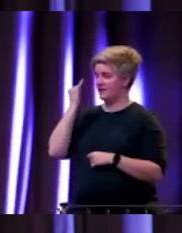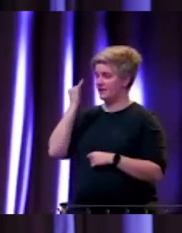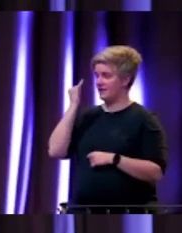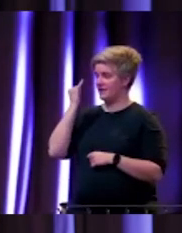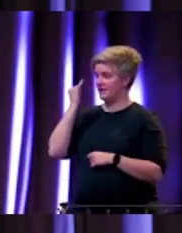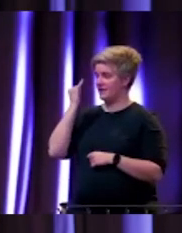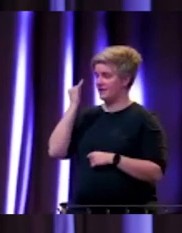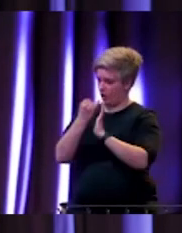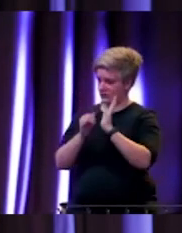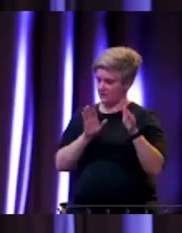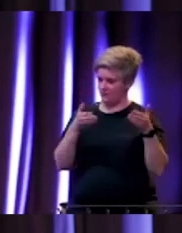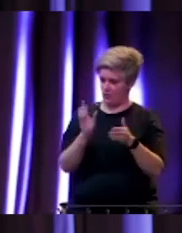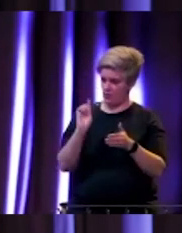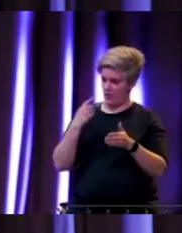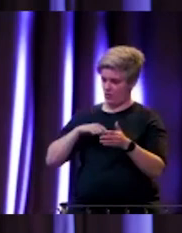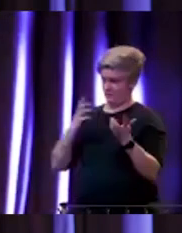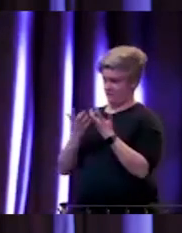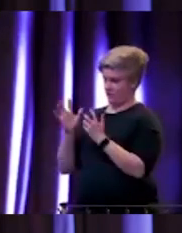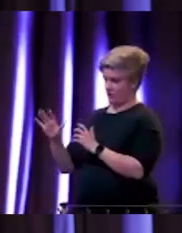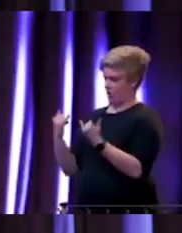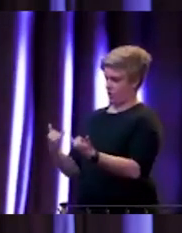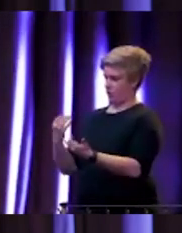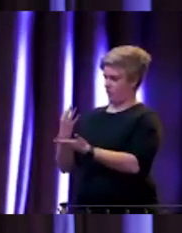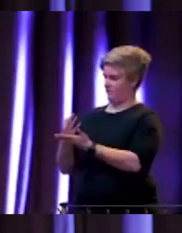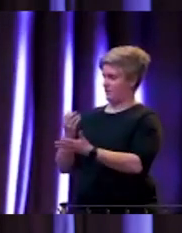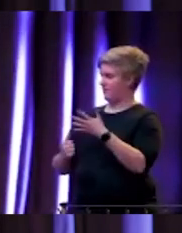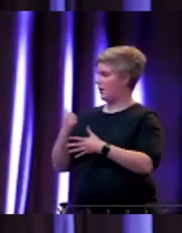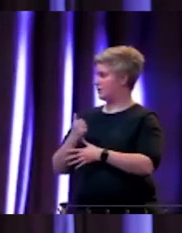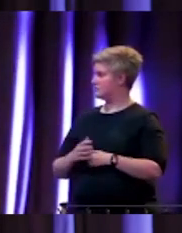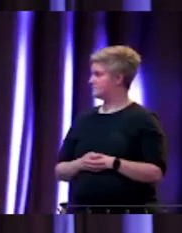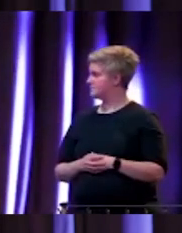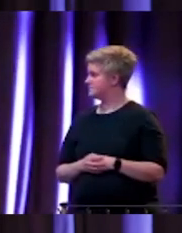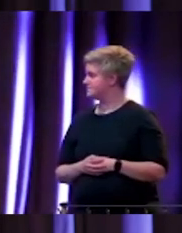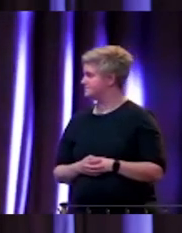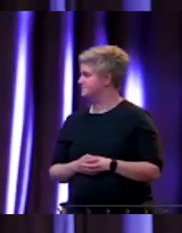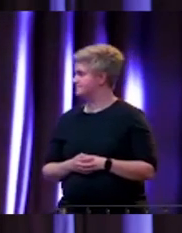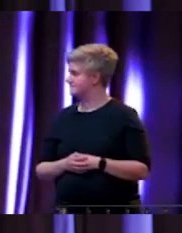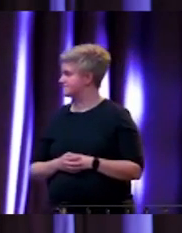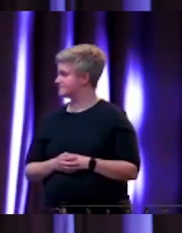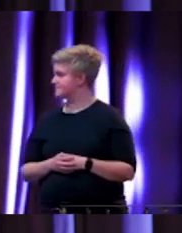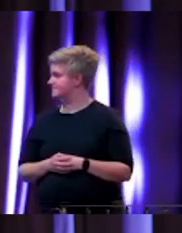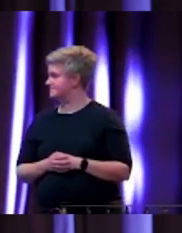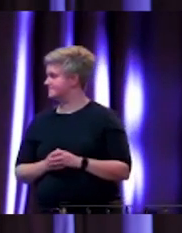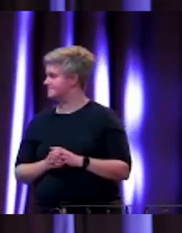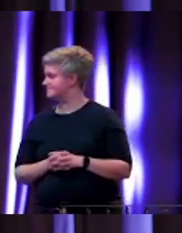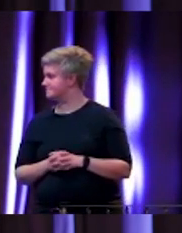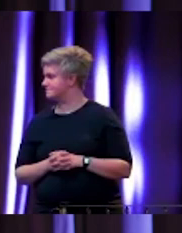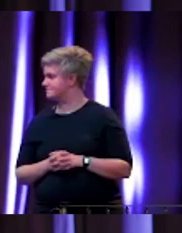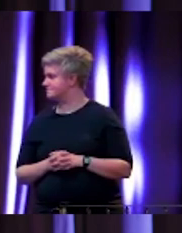your lens is artistically focused where we would fit into your current funding priorities.